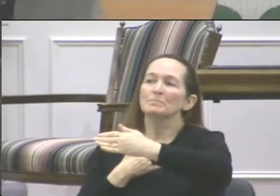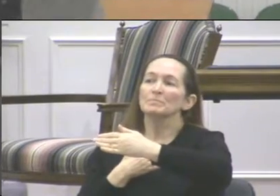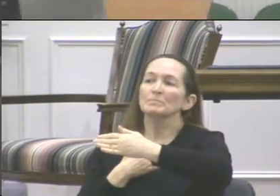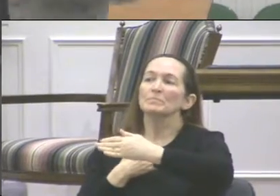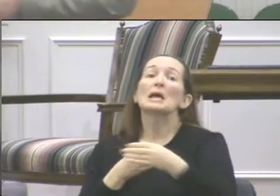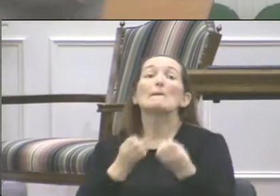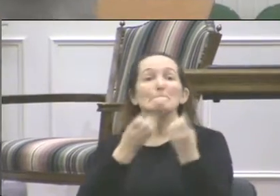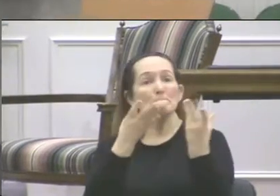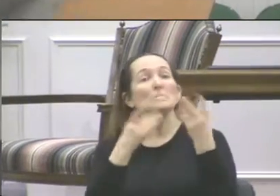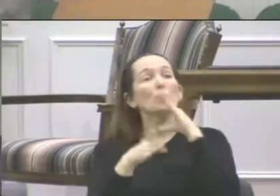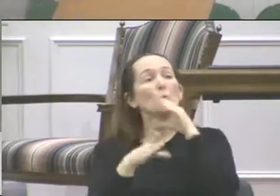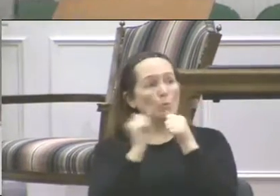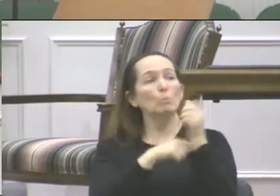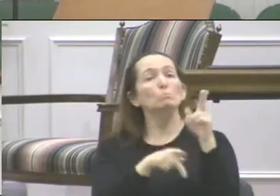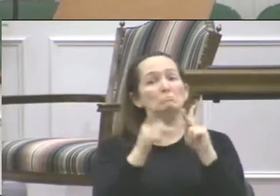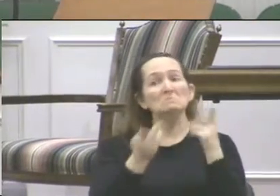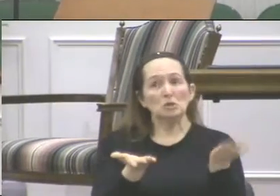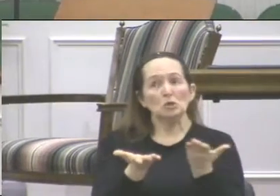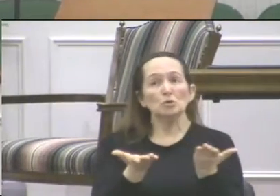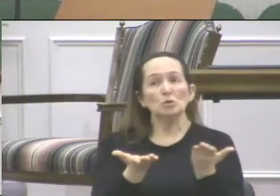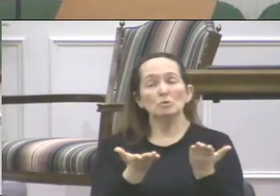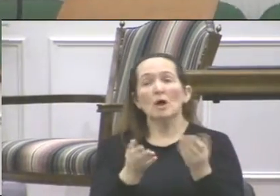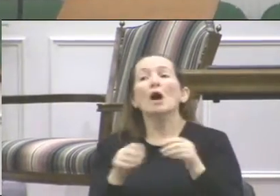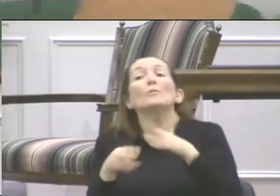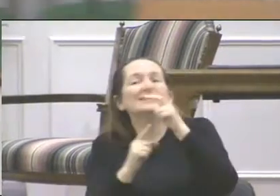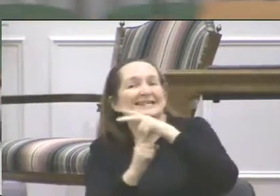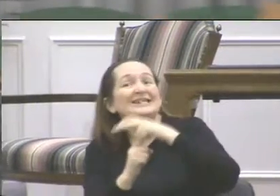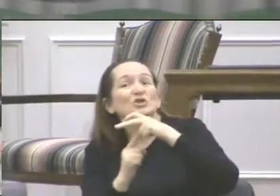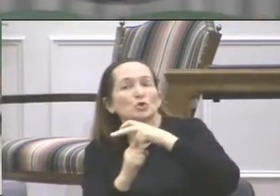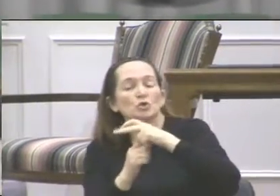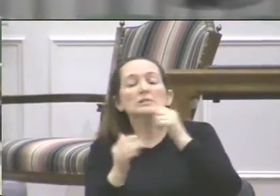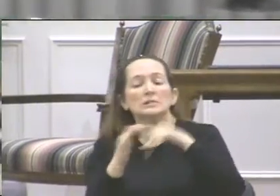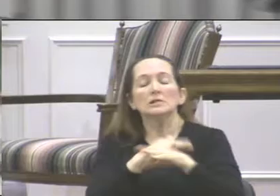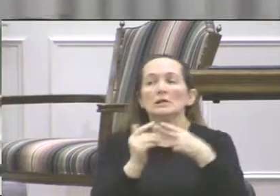We've got several seniors in the room here this morning in high school.